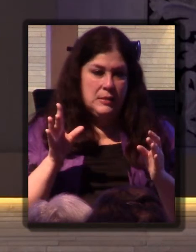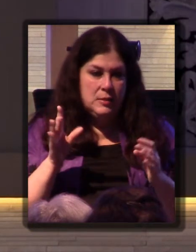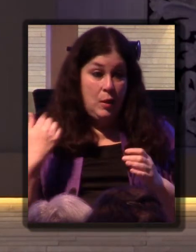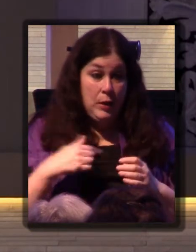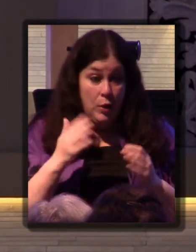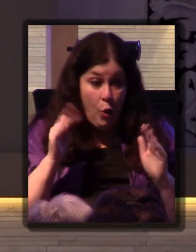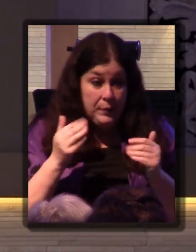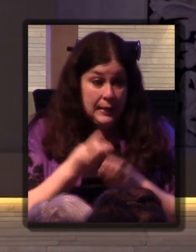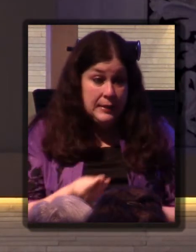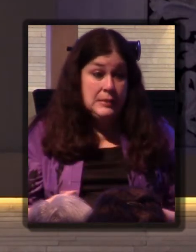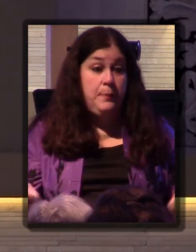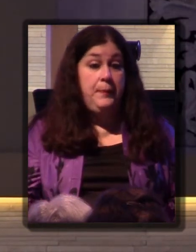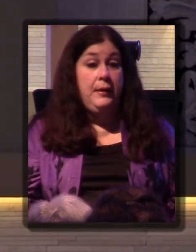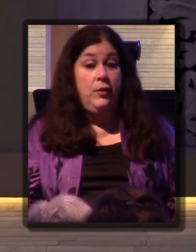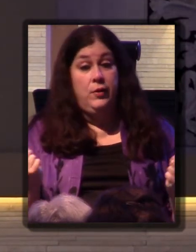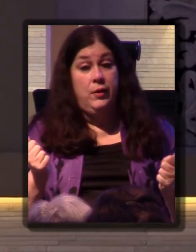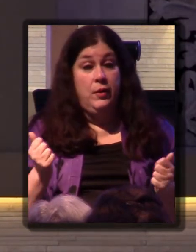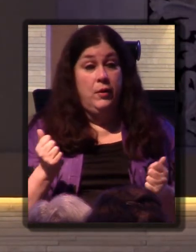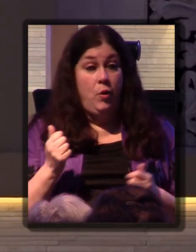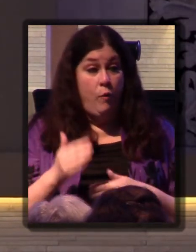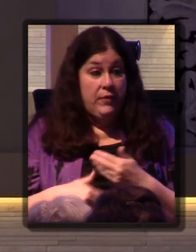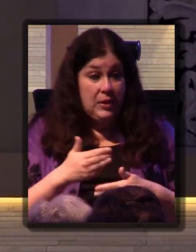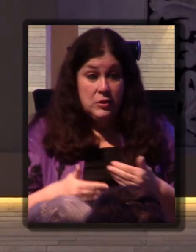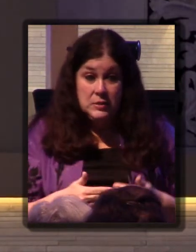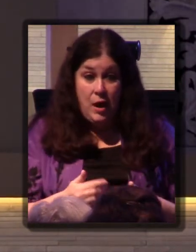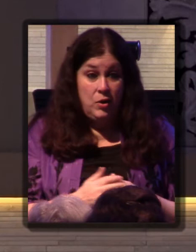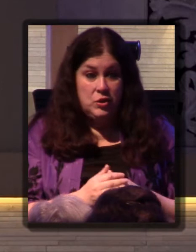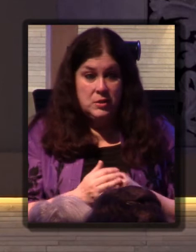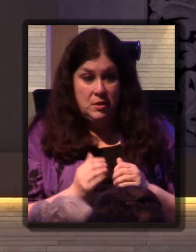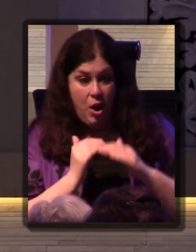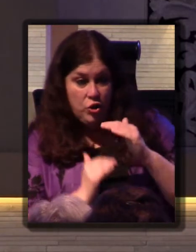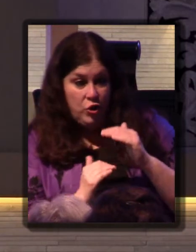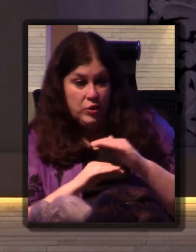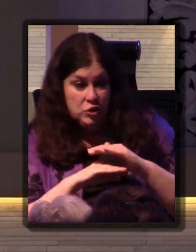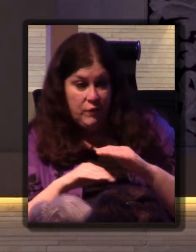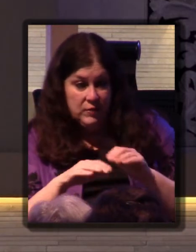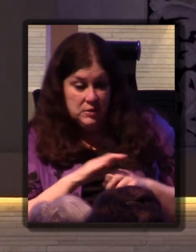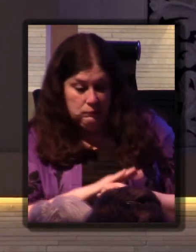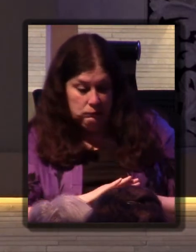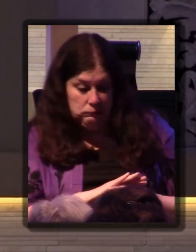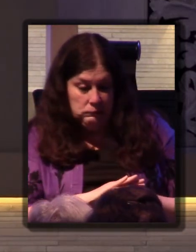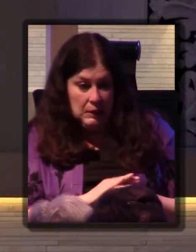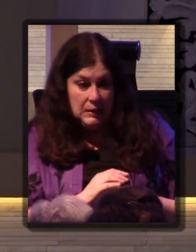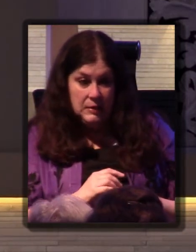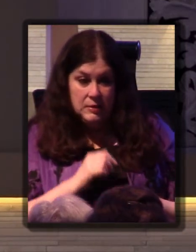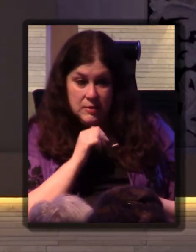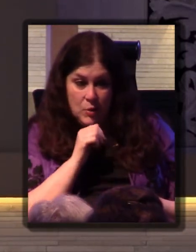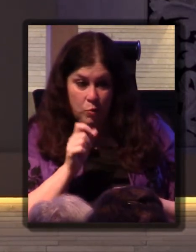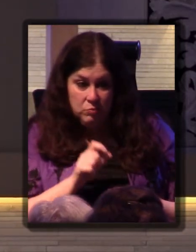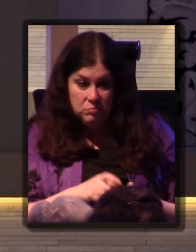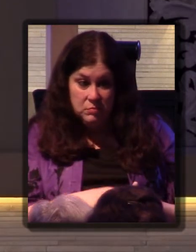hatreds which we had hoped had dissipated over the years apparently are just under the surface and need a quick